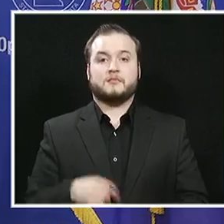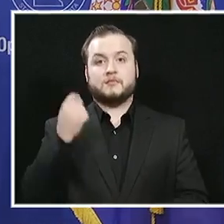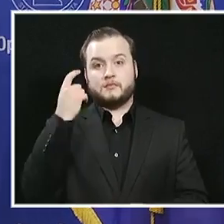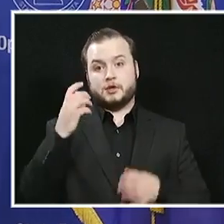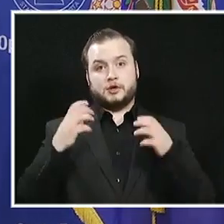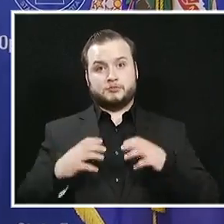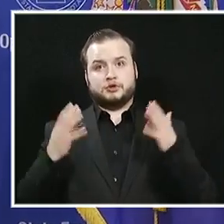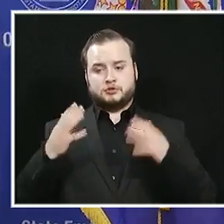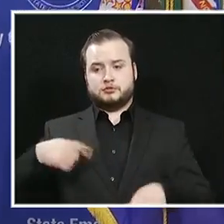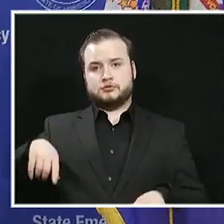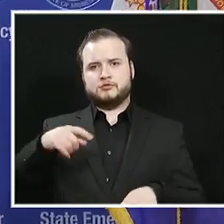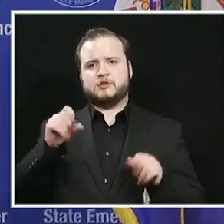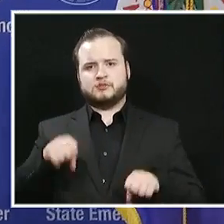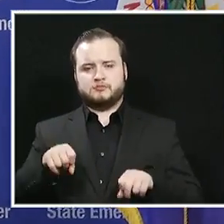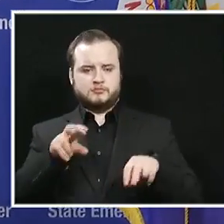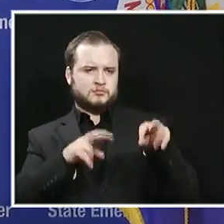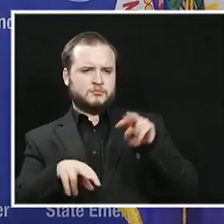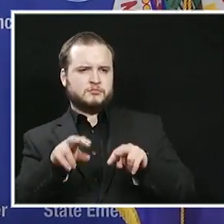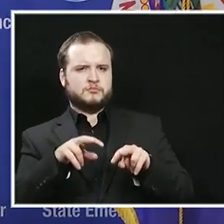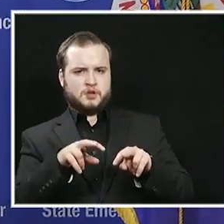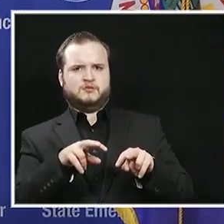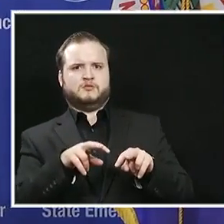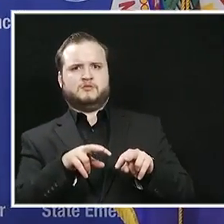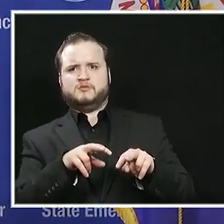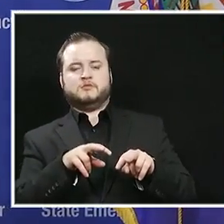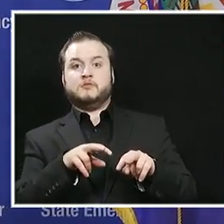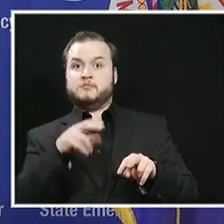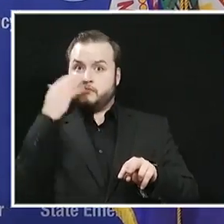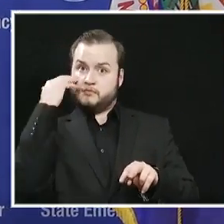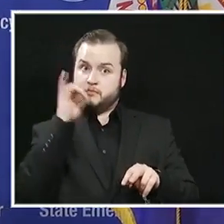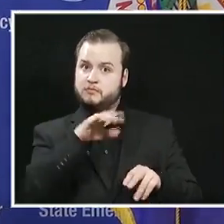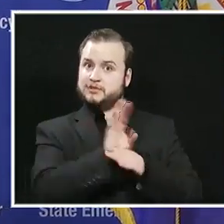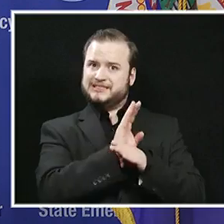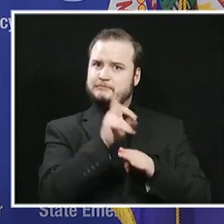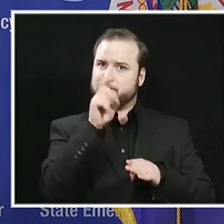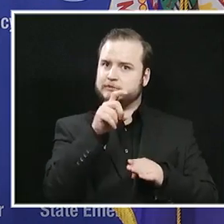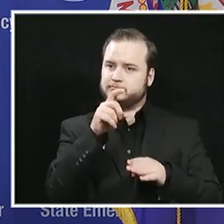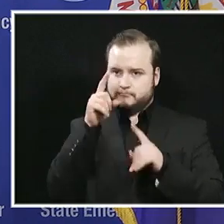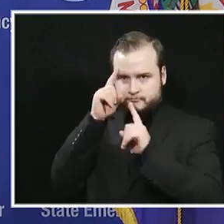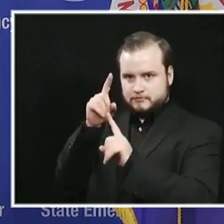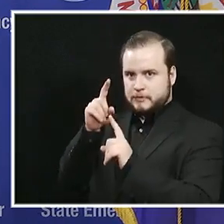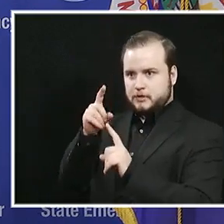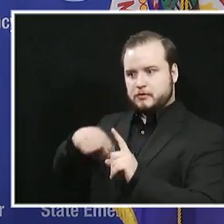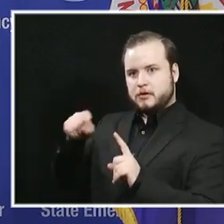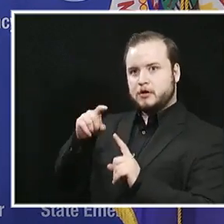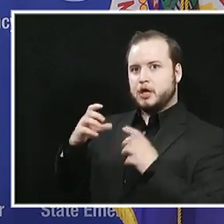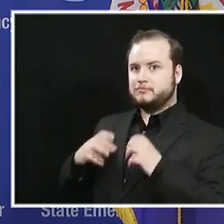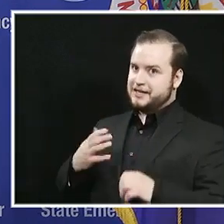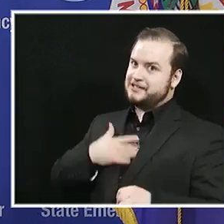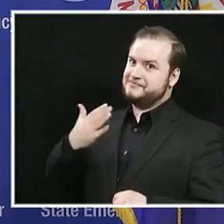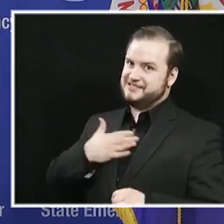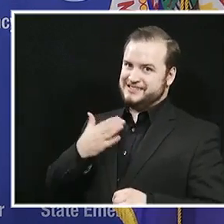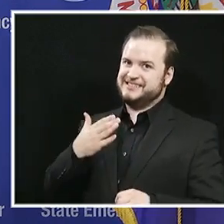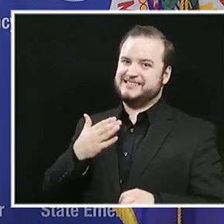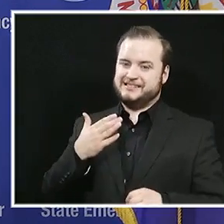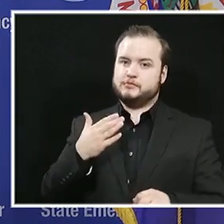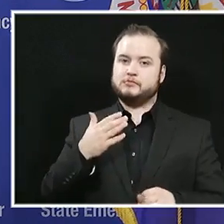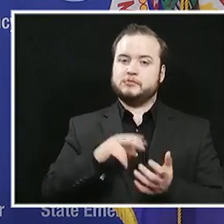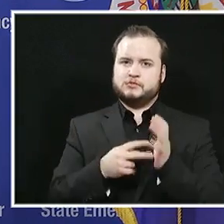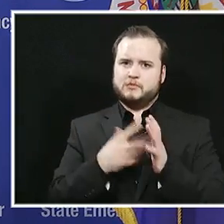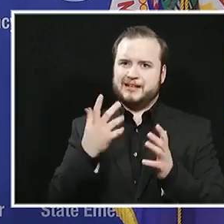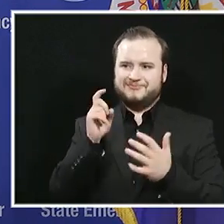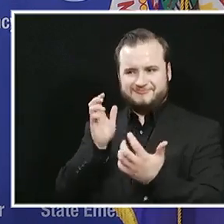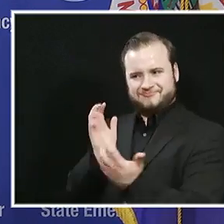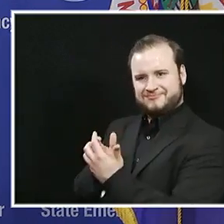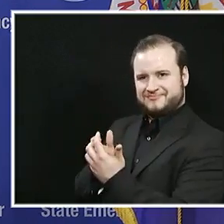being happy. And especially today, when we have consumers that are concerned about their health and their safety, I think the marketplace is going